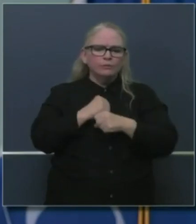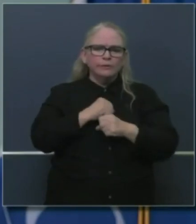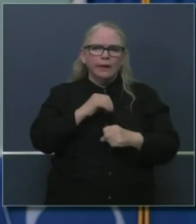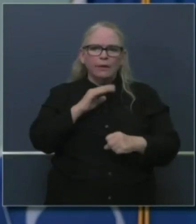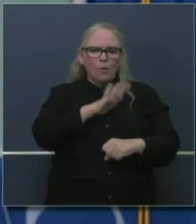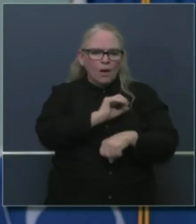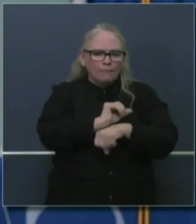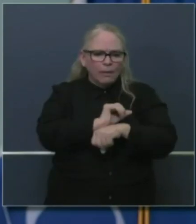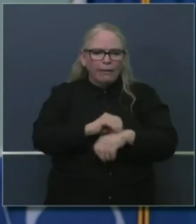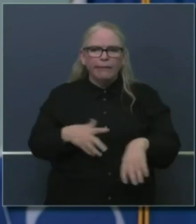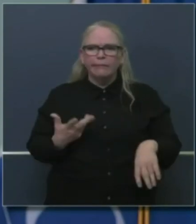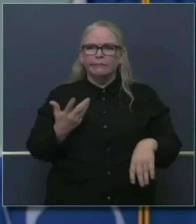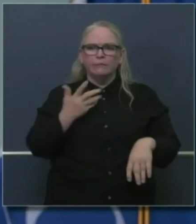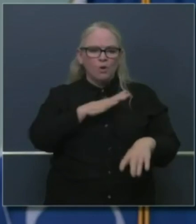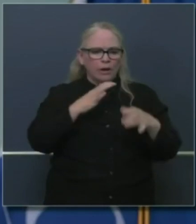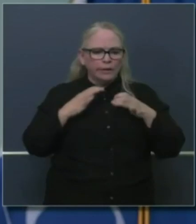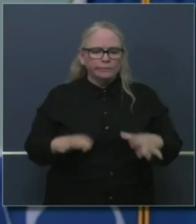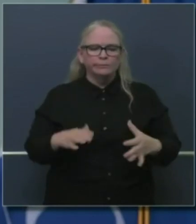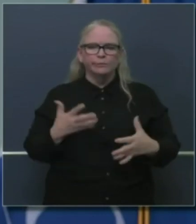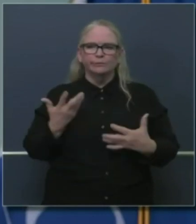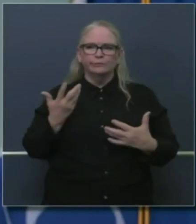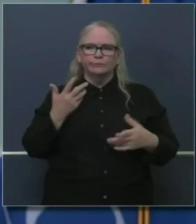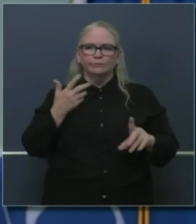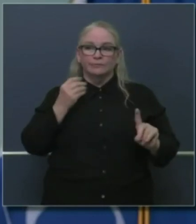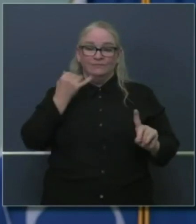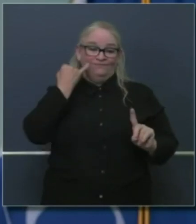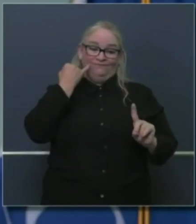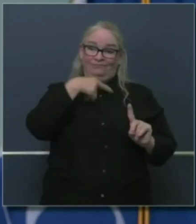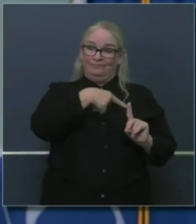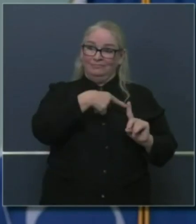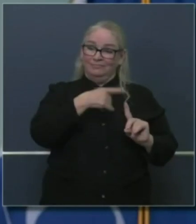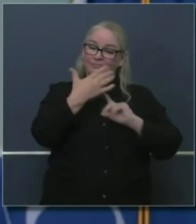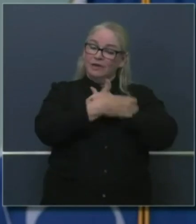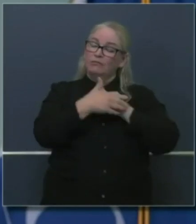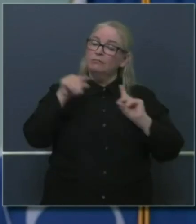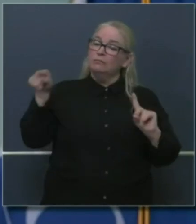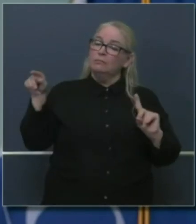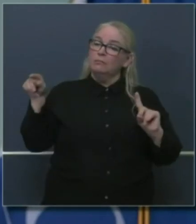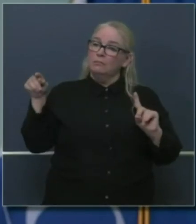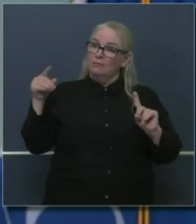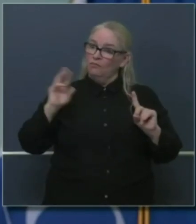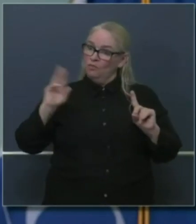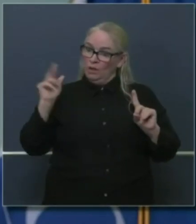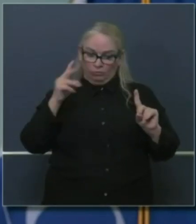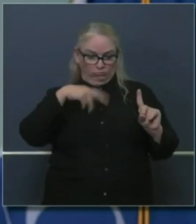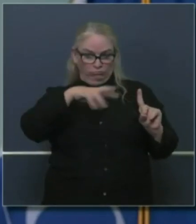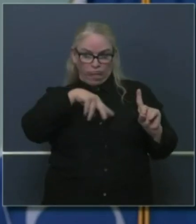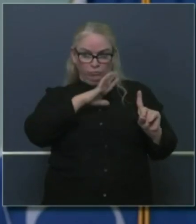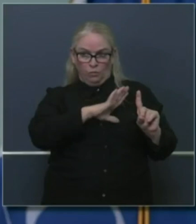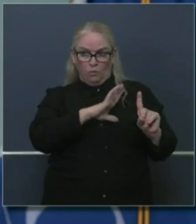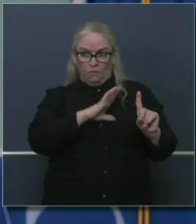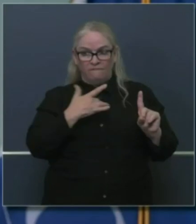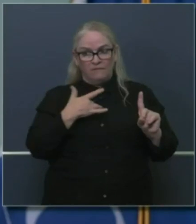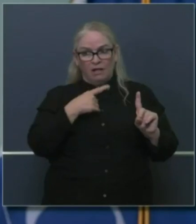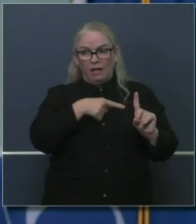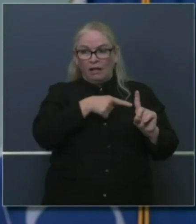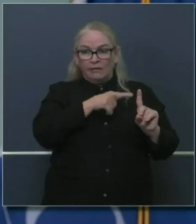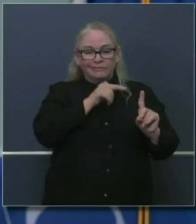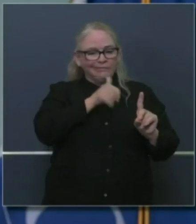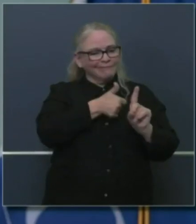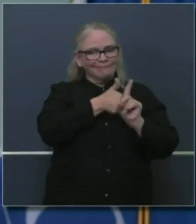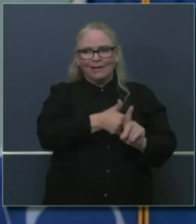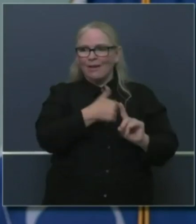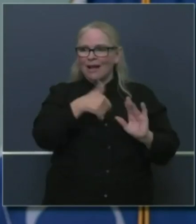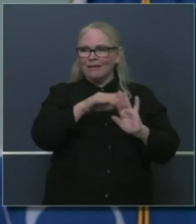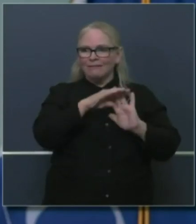back, and they abide by these guidelines, and they prepare for them. We can see that happening the next week or so. Andrew Sheeler,